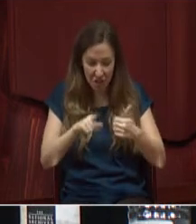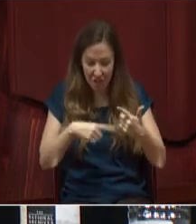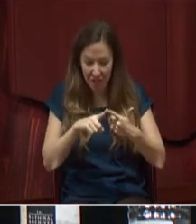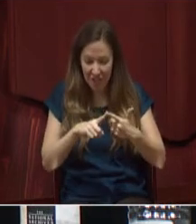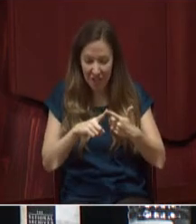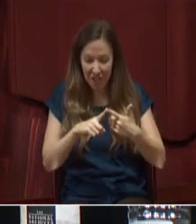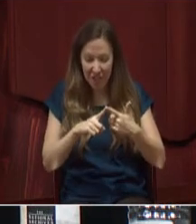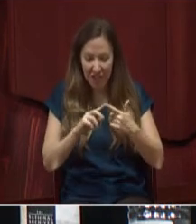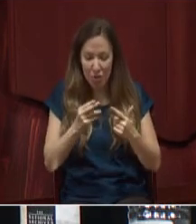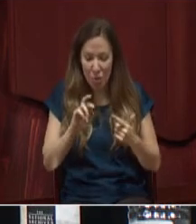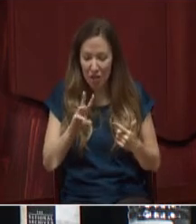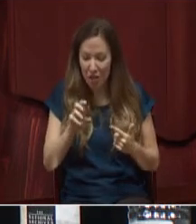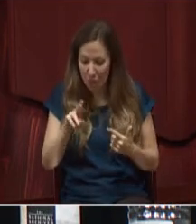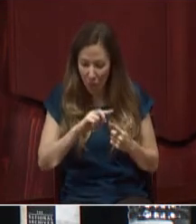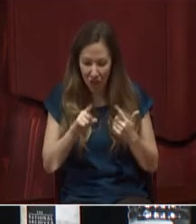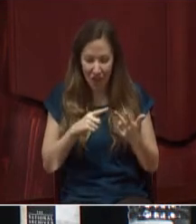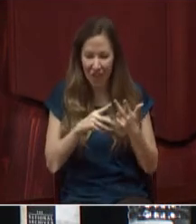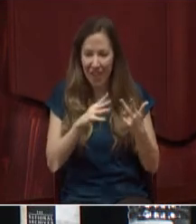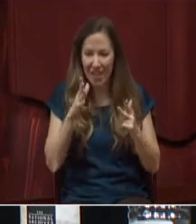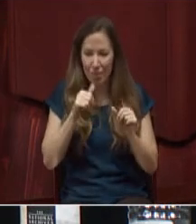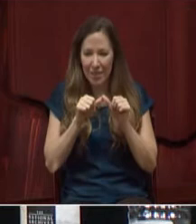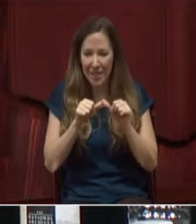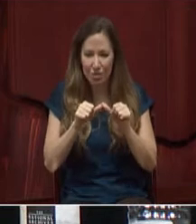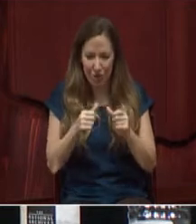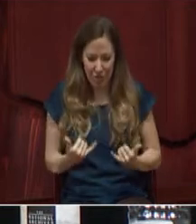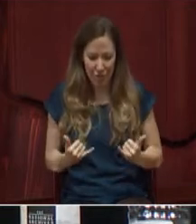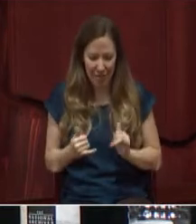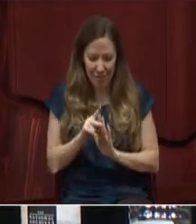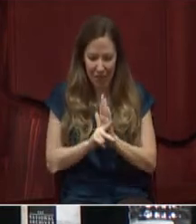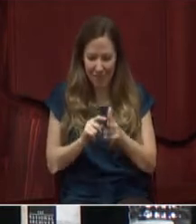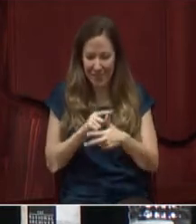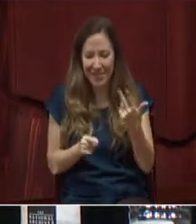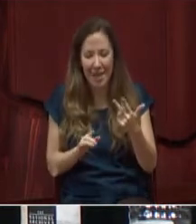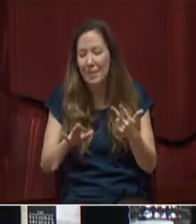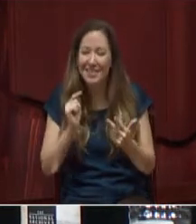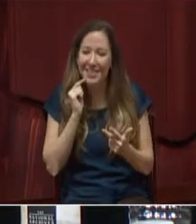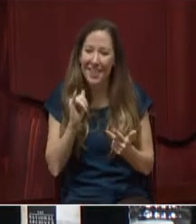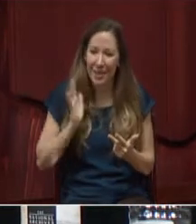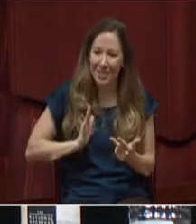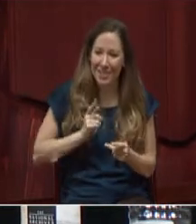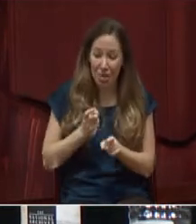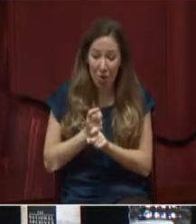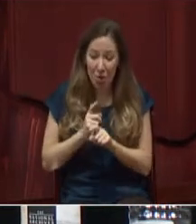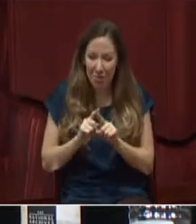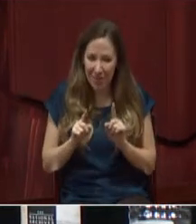be nuclear war. And the third would be continue present policy. So that was, but seriously, these were serious